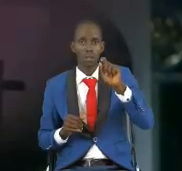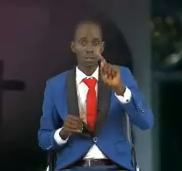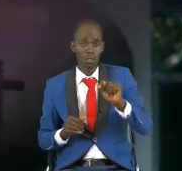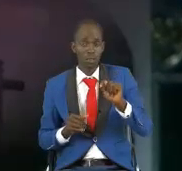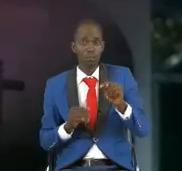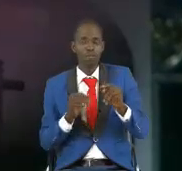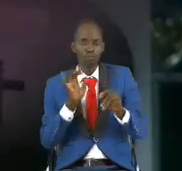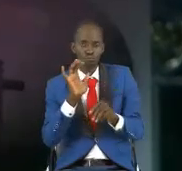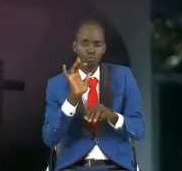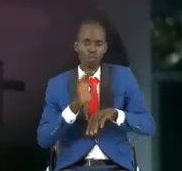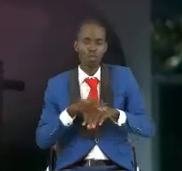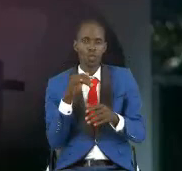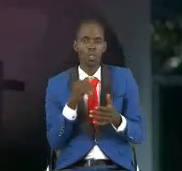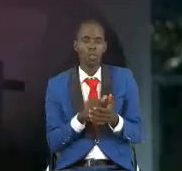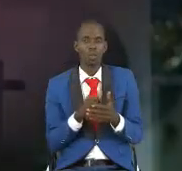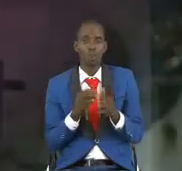you online.